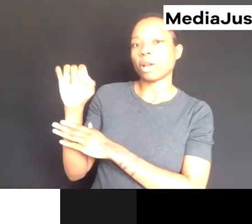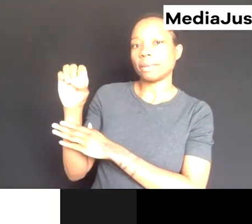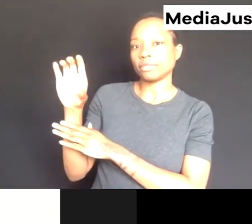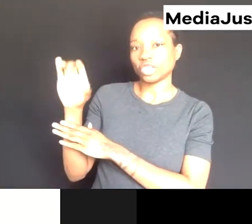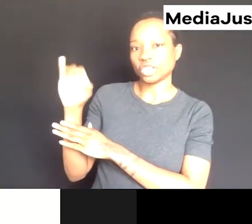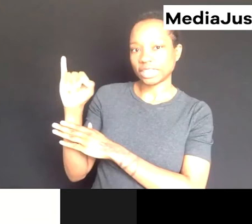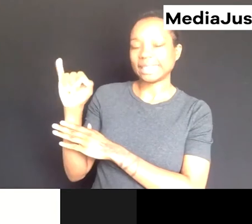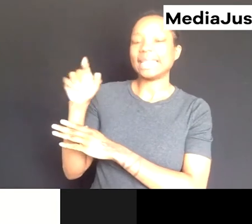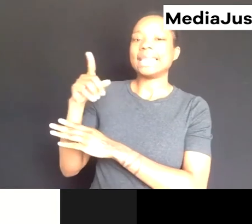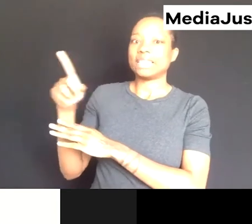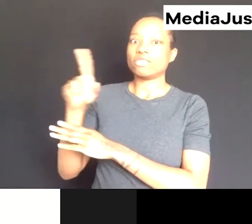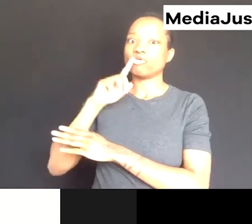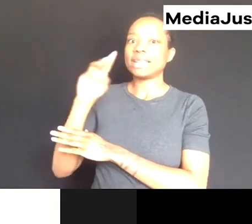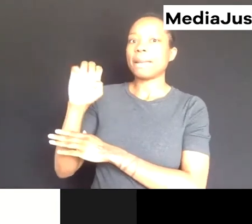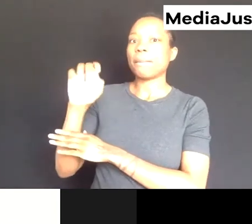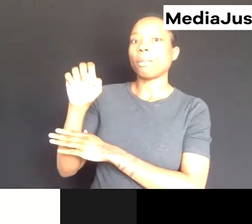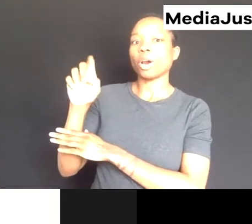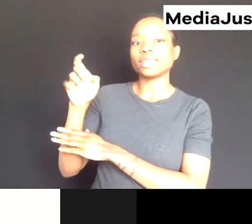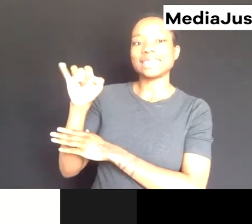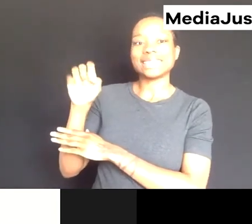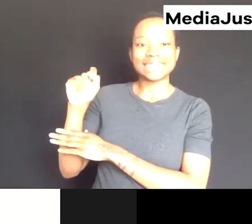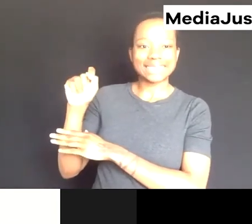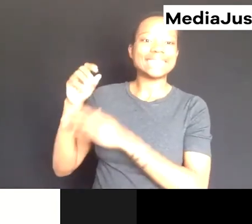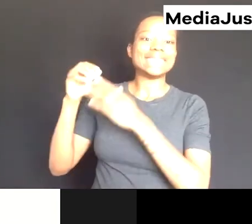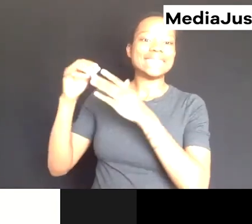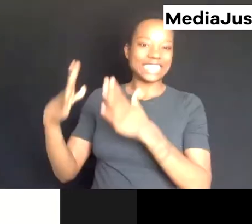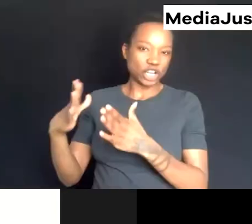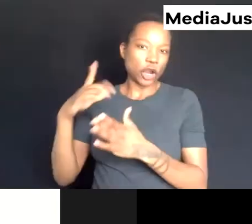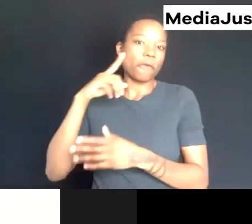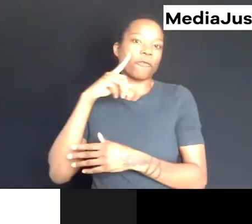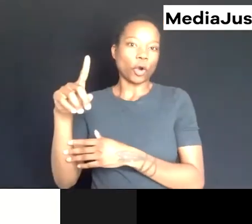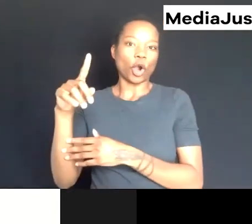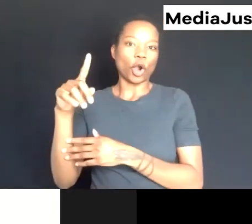in Italy. And,